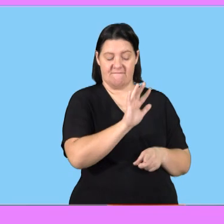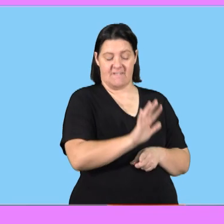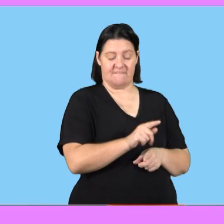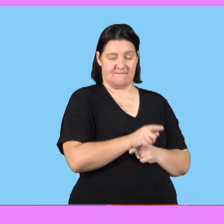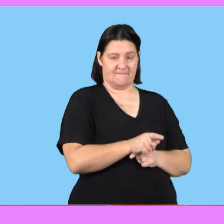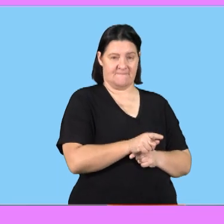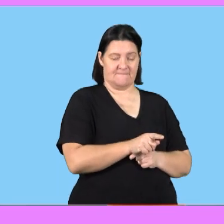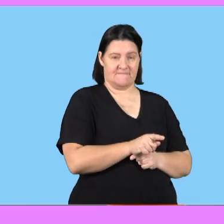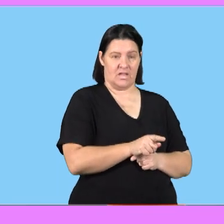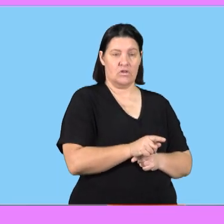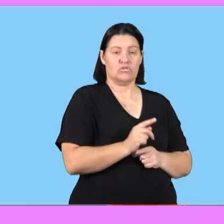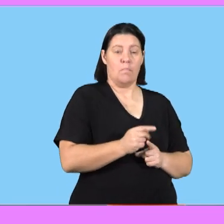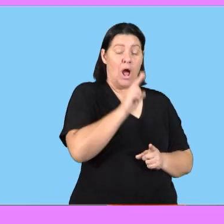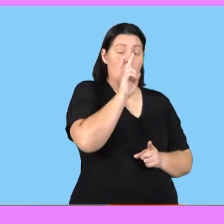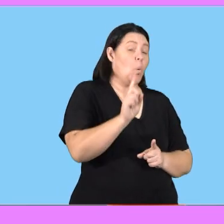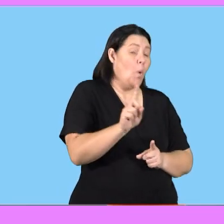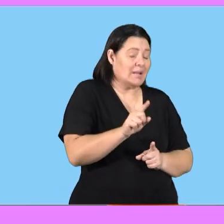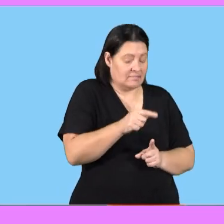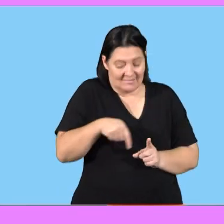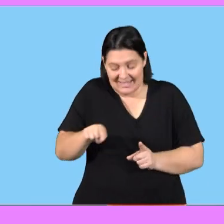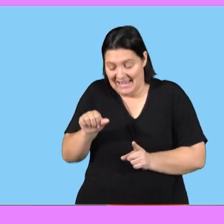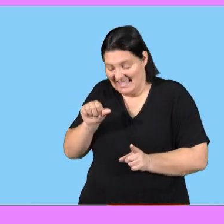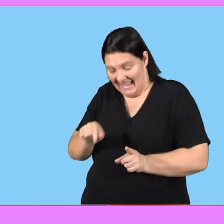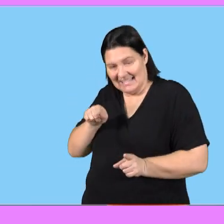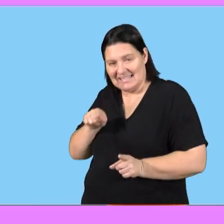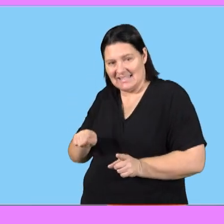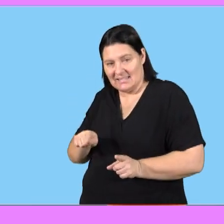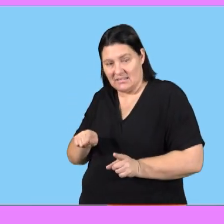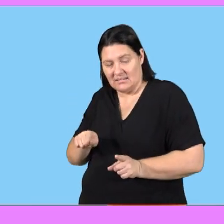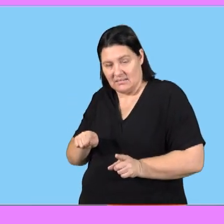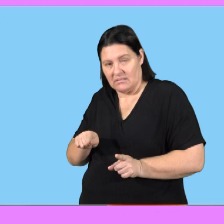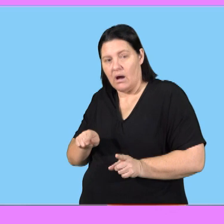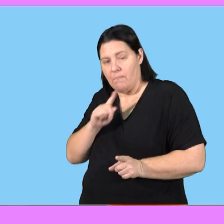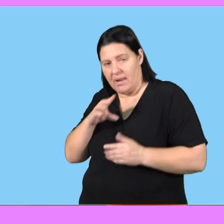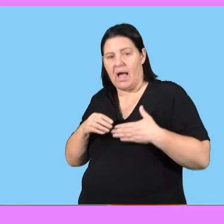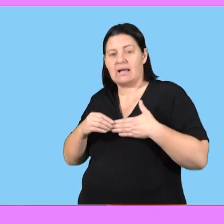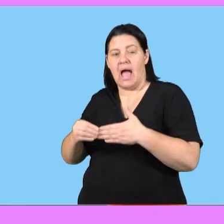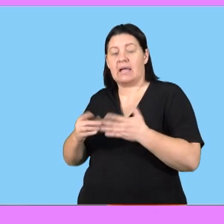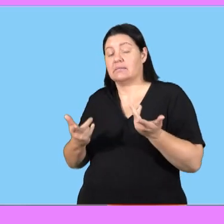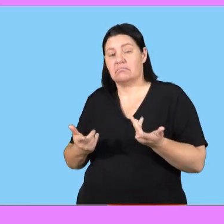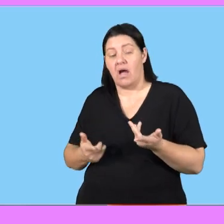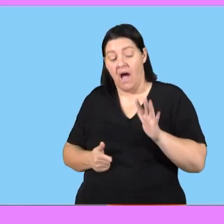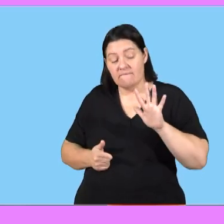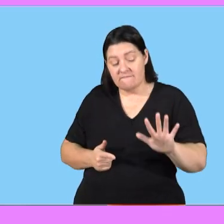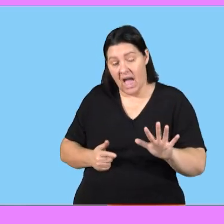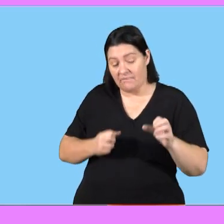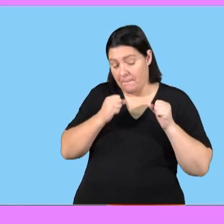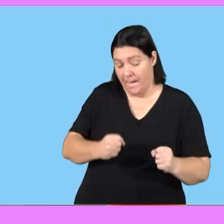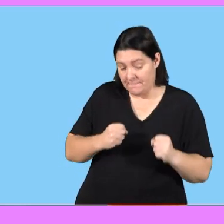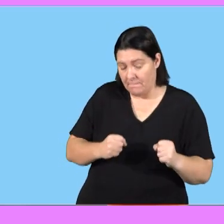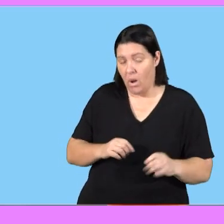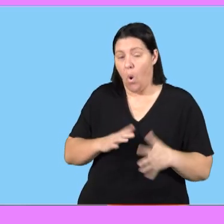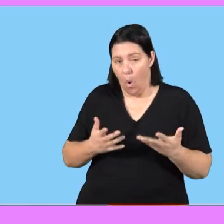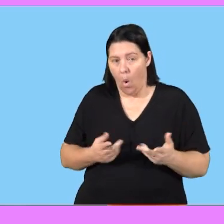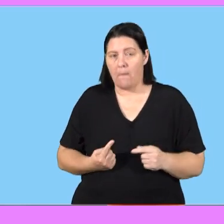is 5. So now 6 will be the value that will guide as to whether are we rounding